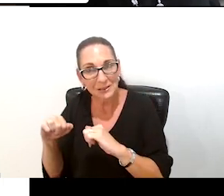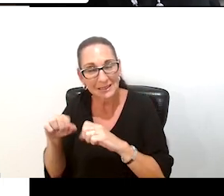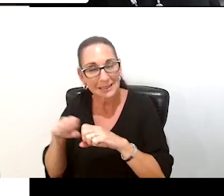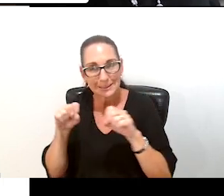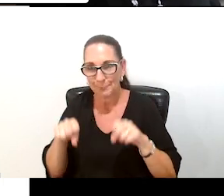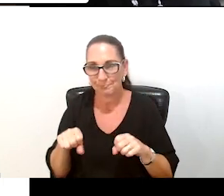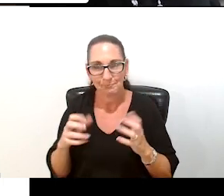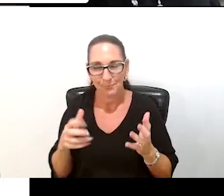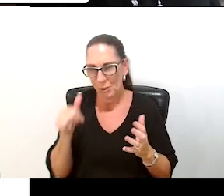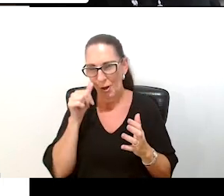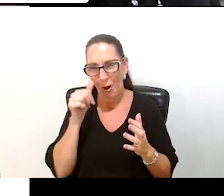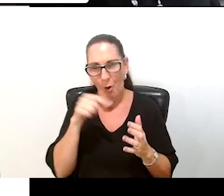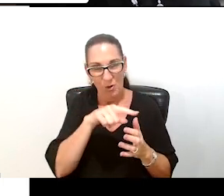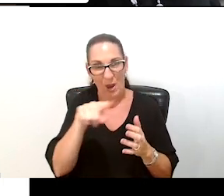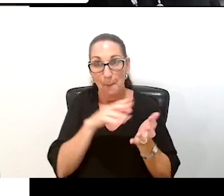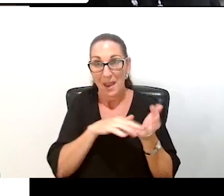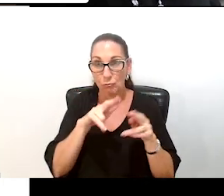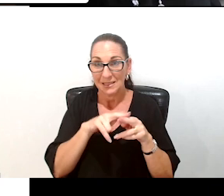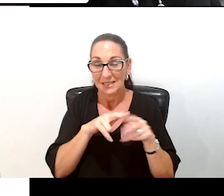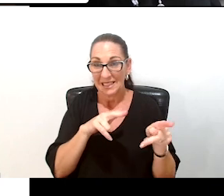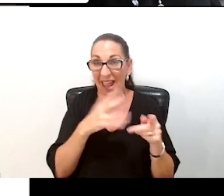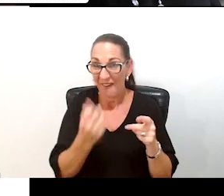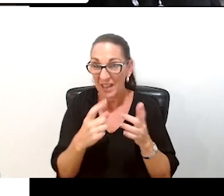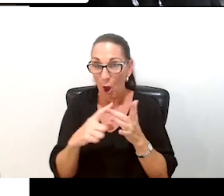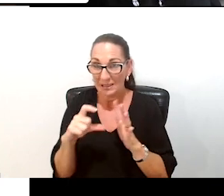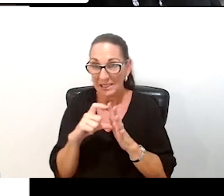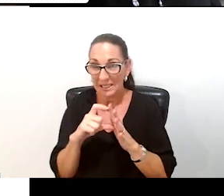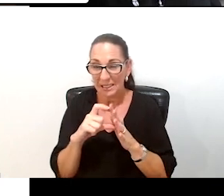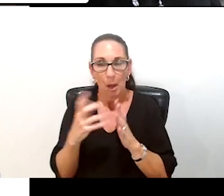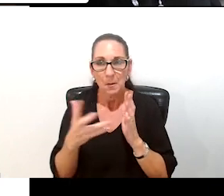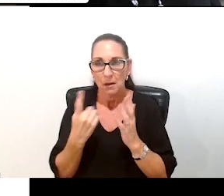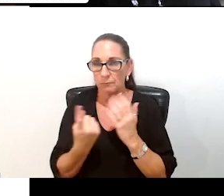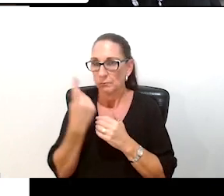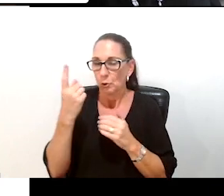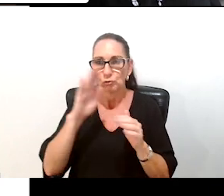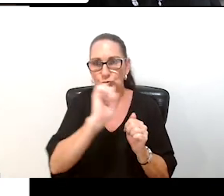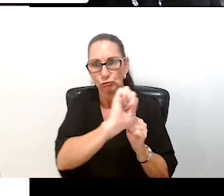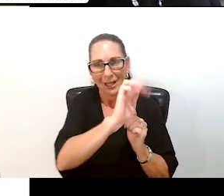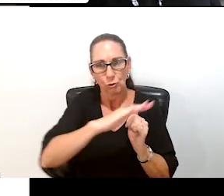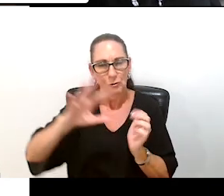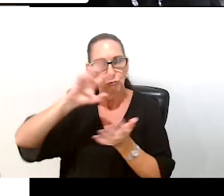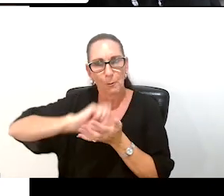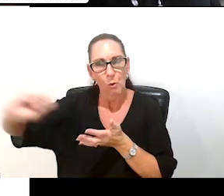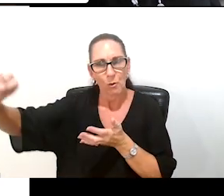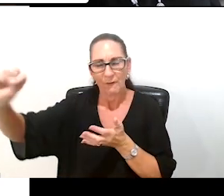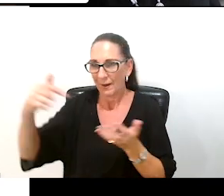that a lot of parents with an intellectual disability end up having children removed, but we have very little data on